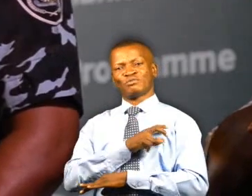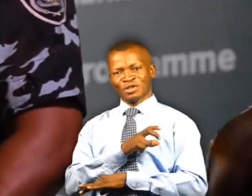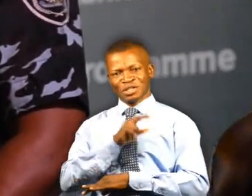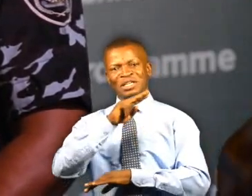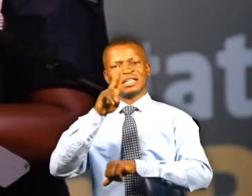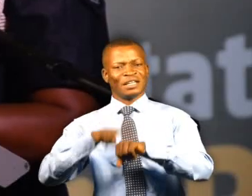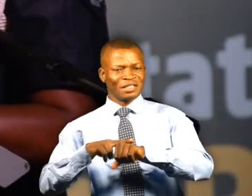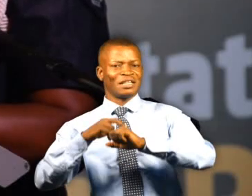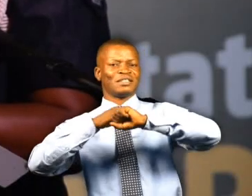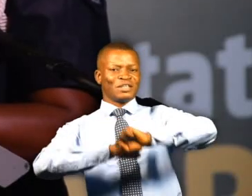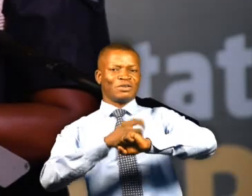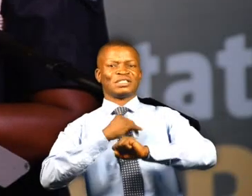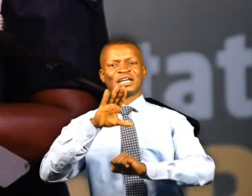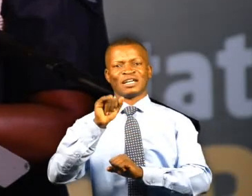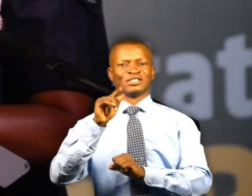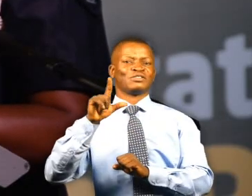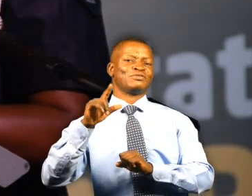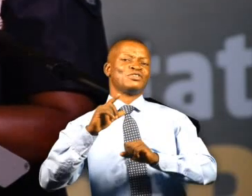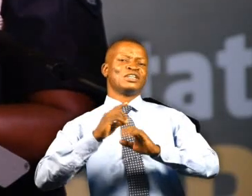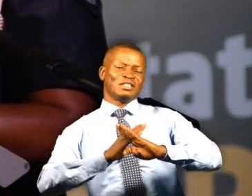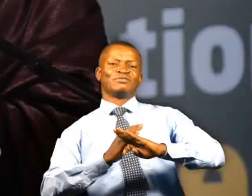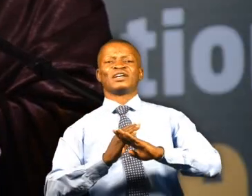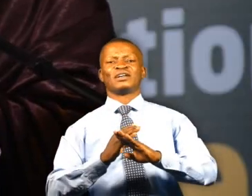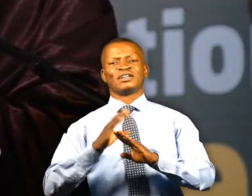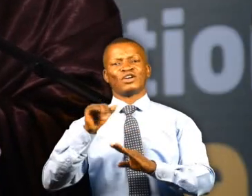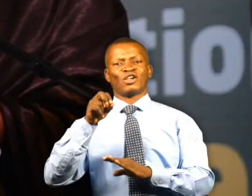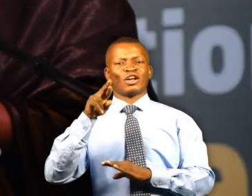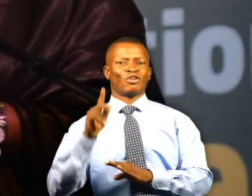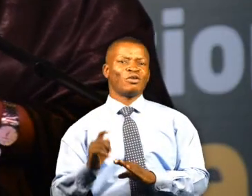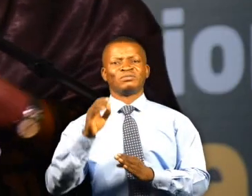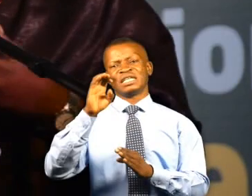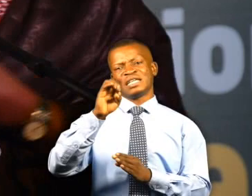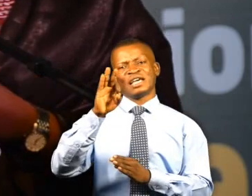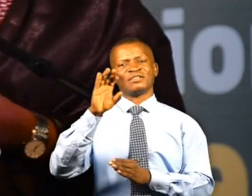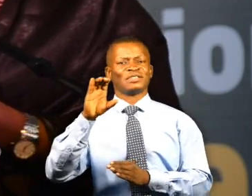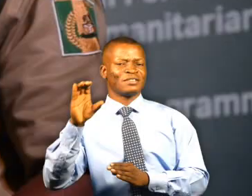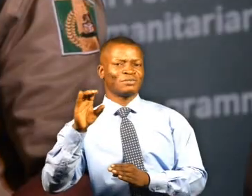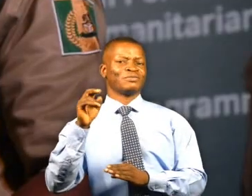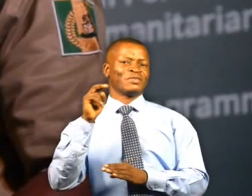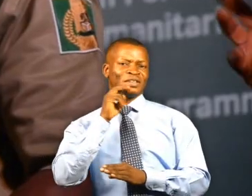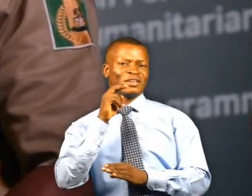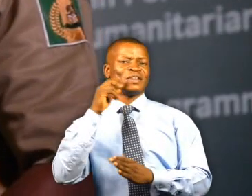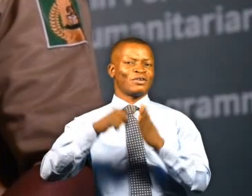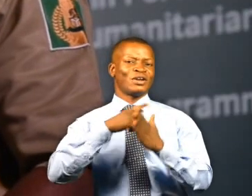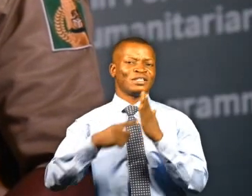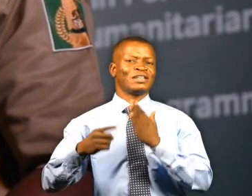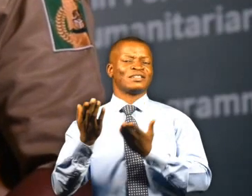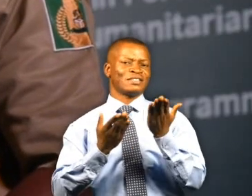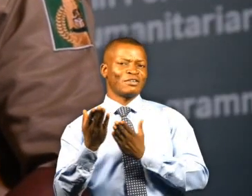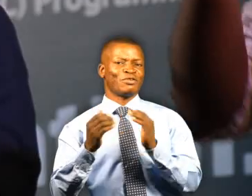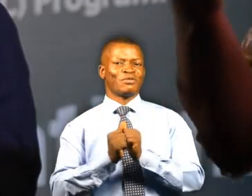of Police, National Security and Civil Defence Corps, Economic and Financial Crimes Commission, Nigerian